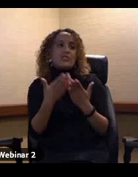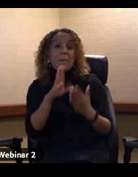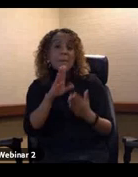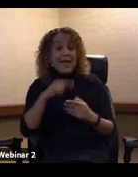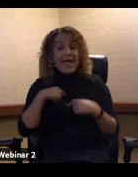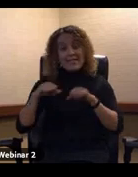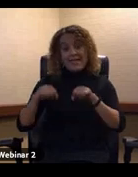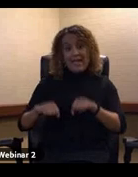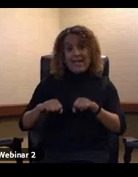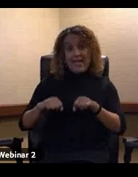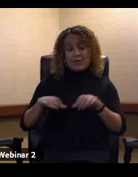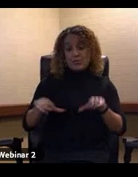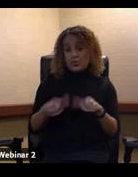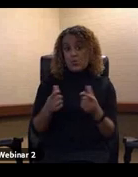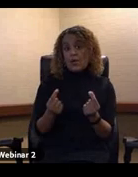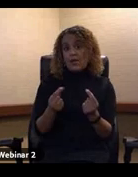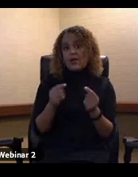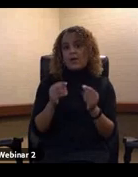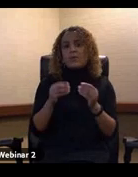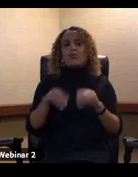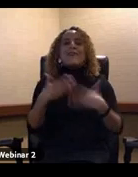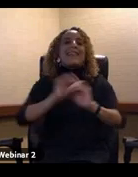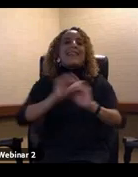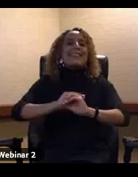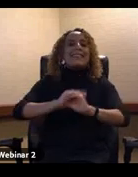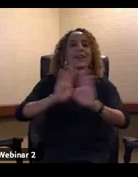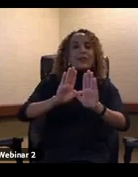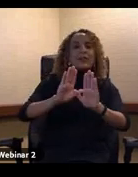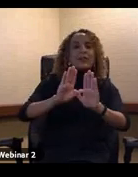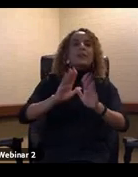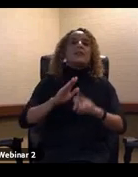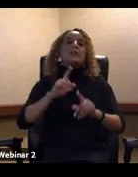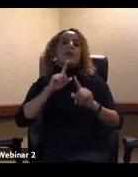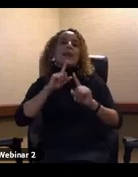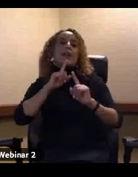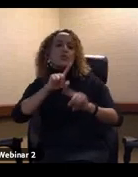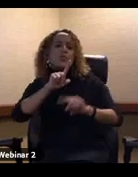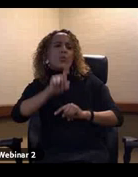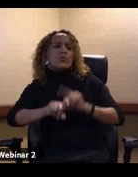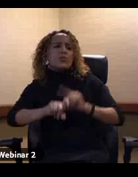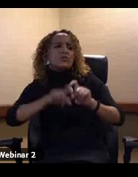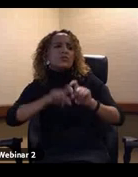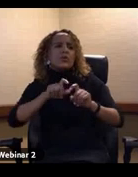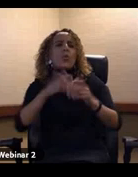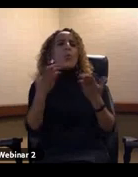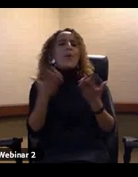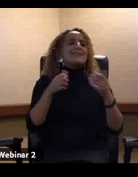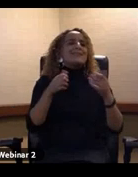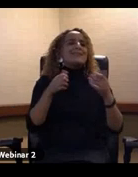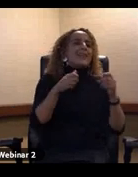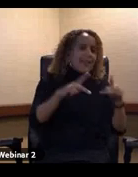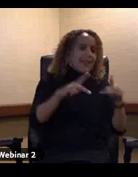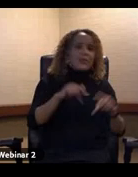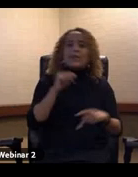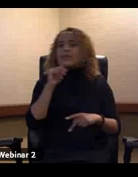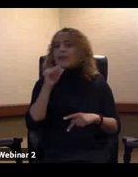suggesting, but what I can do is provide clarity or answer questions about whether something is allowed and provide examples of things we funded in the